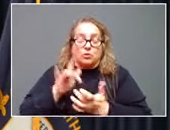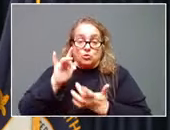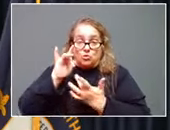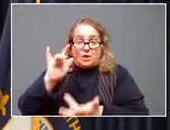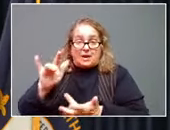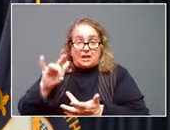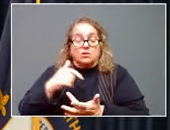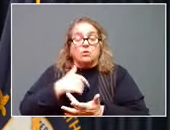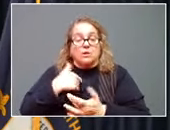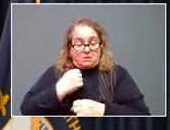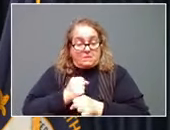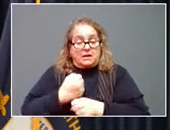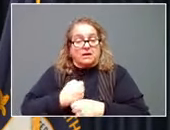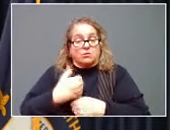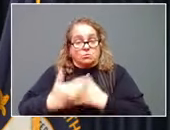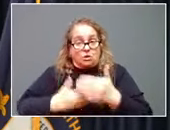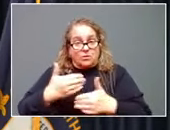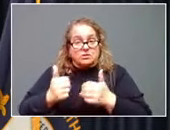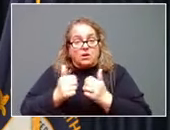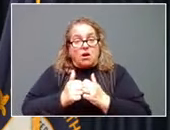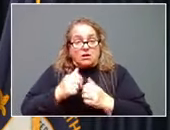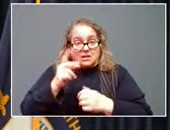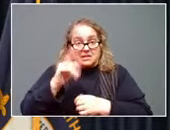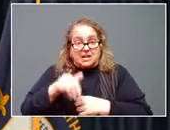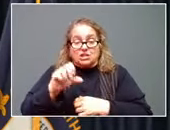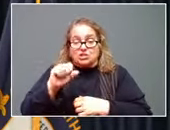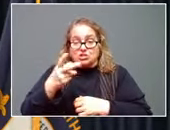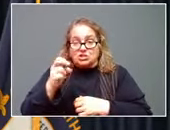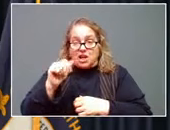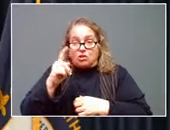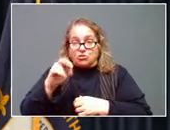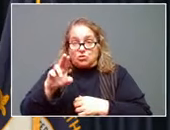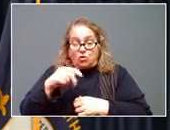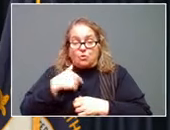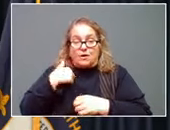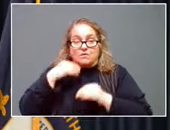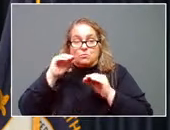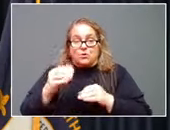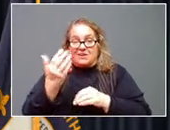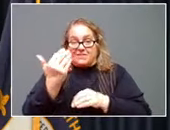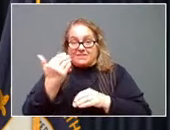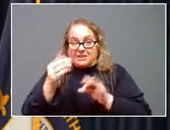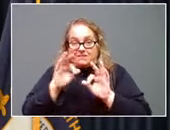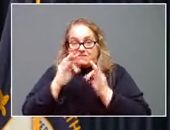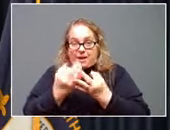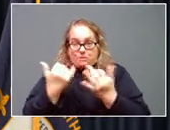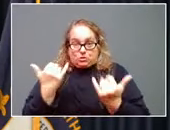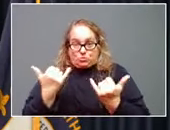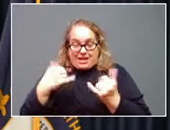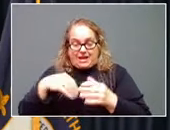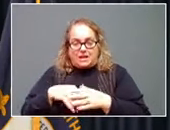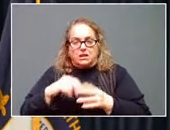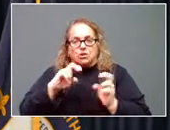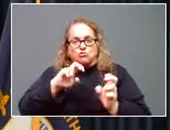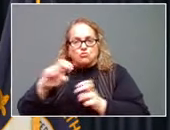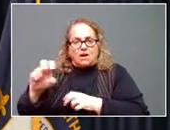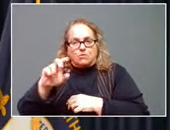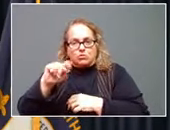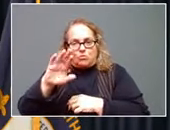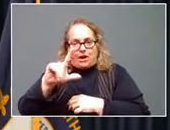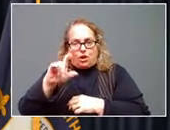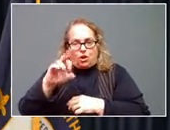Program. To date, we have provided, we've put 15 families into travel trailers, and 3 more are going